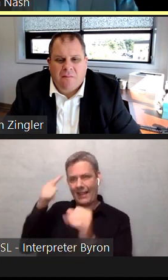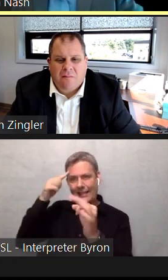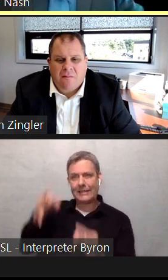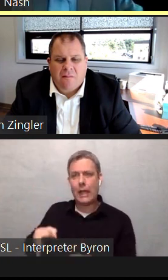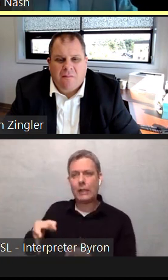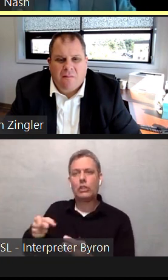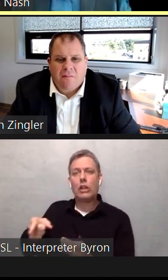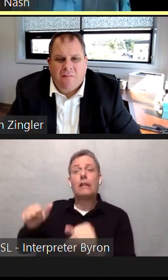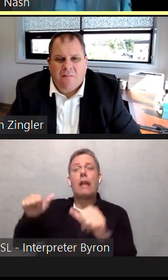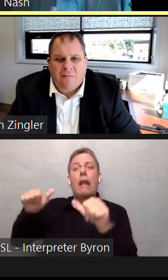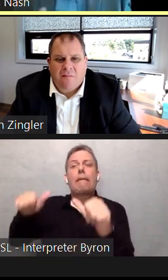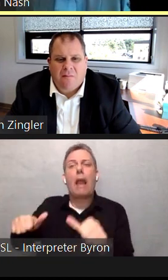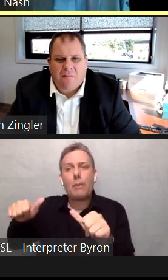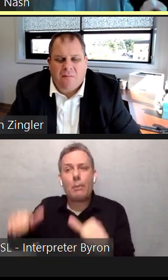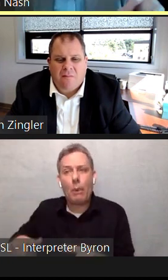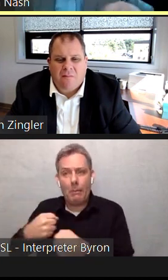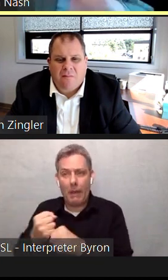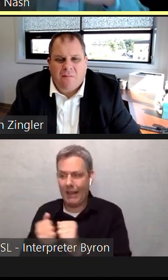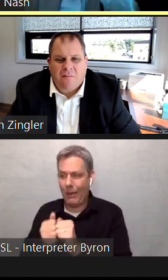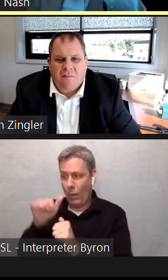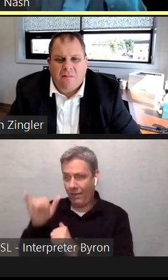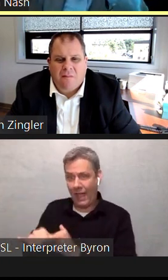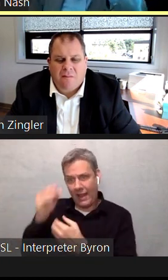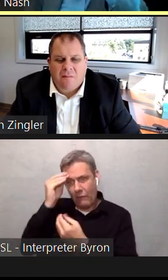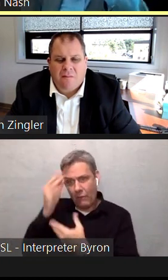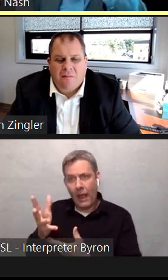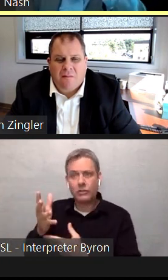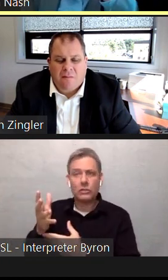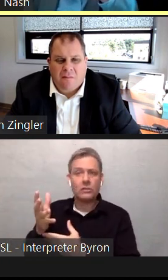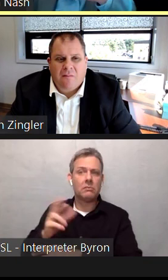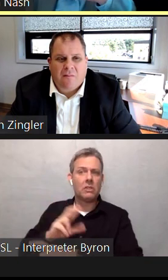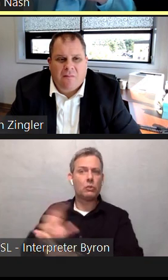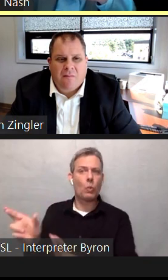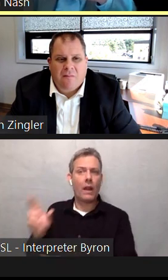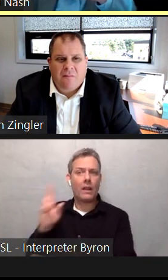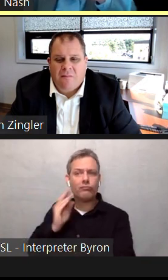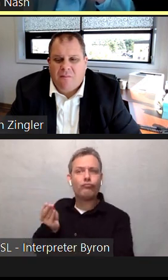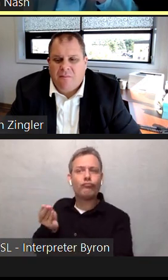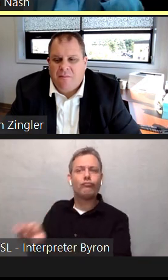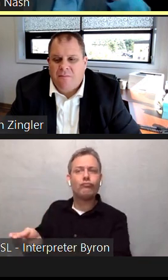capable of making with the kind of information that's available.